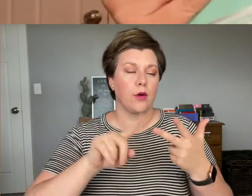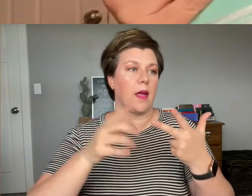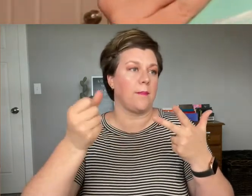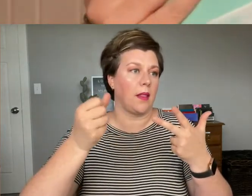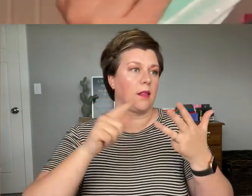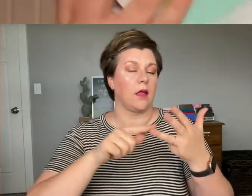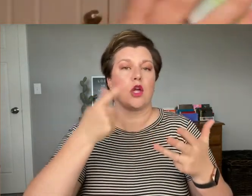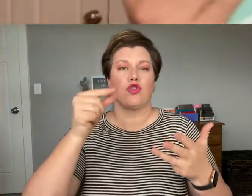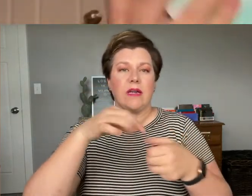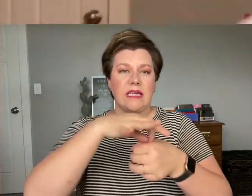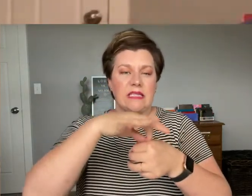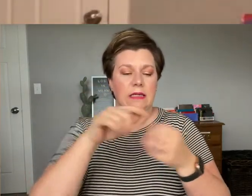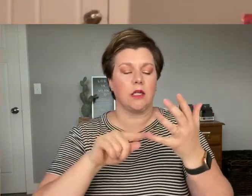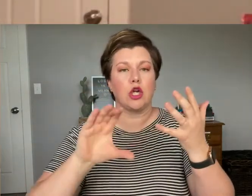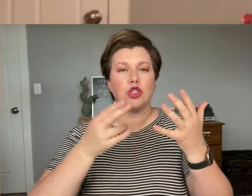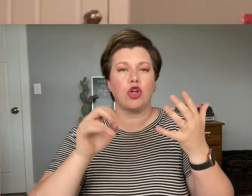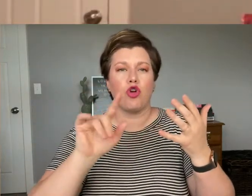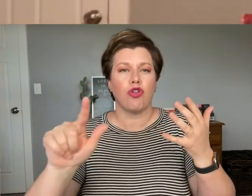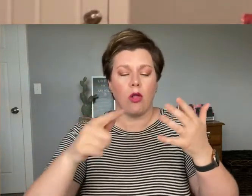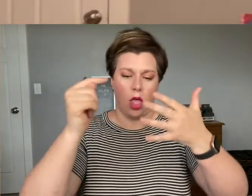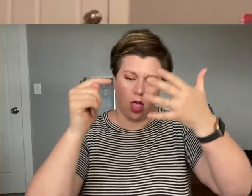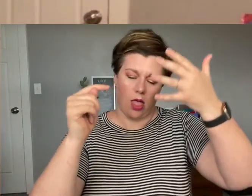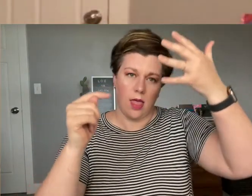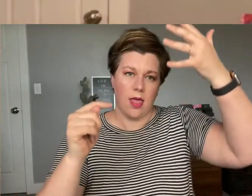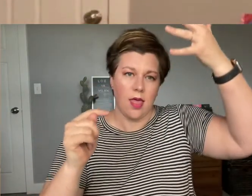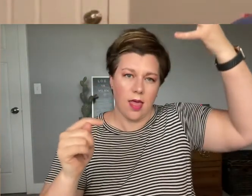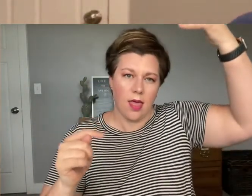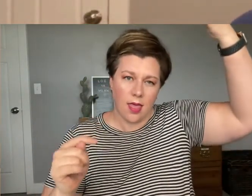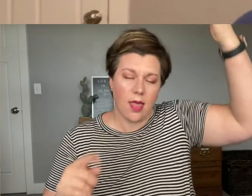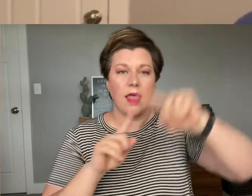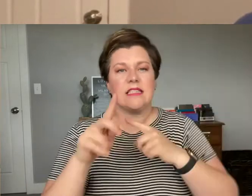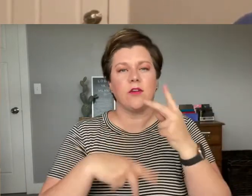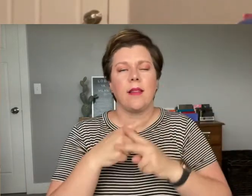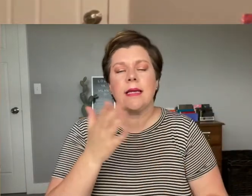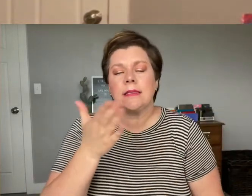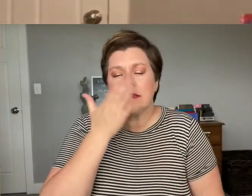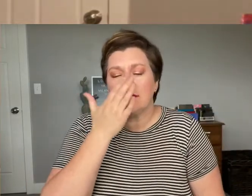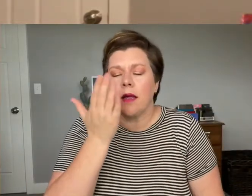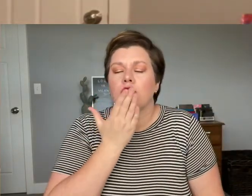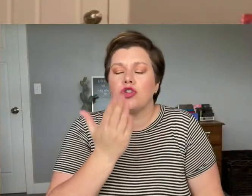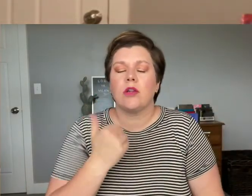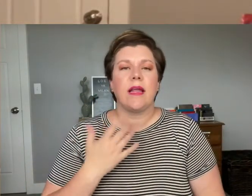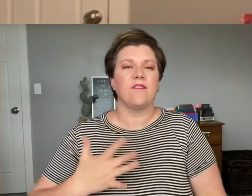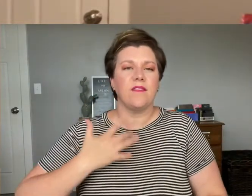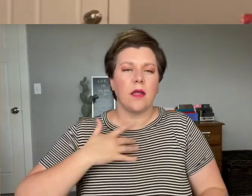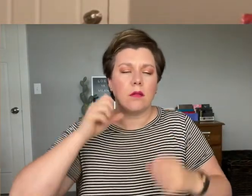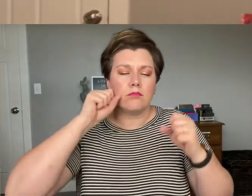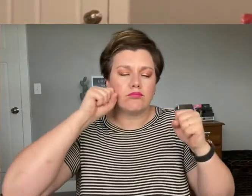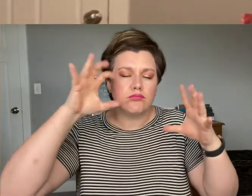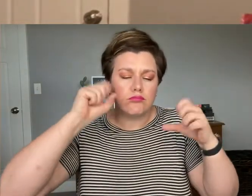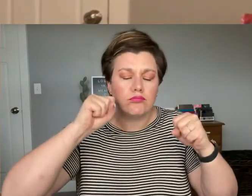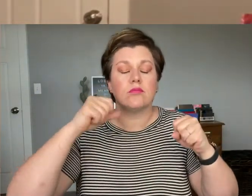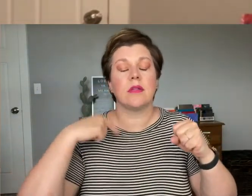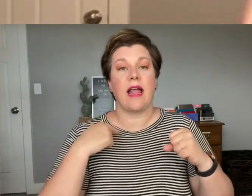green tea, white, charcoal. Goes on and on and on. They smell delicious. They feel so good on the face, and they give you